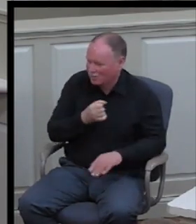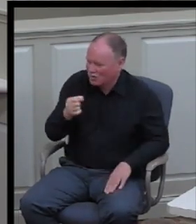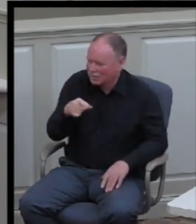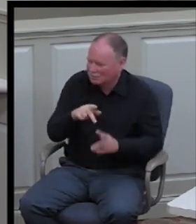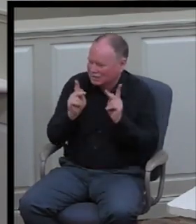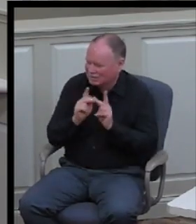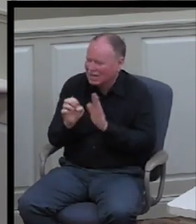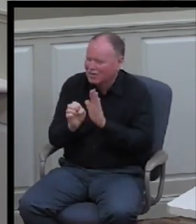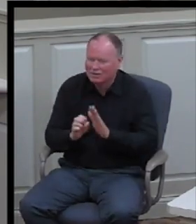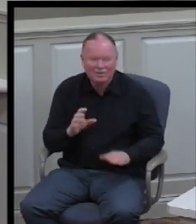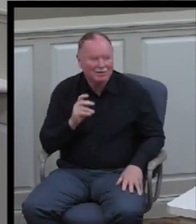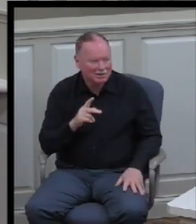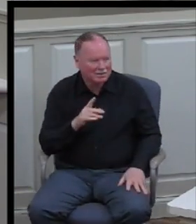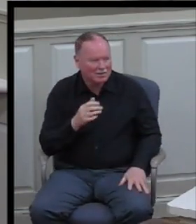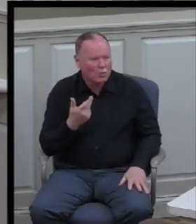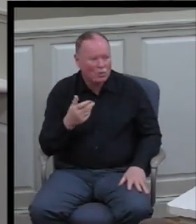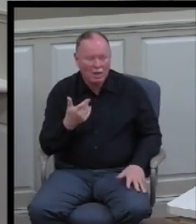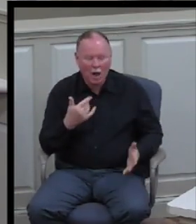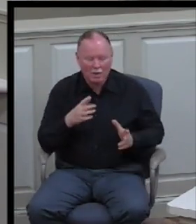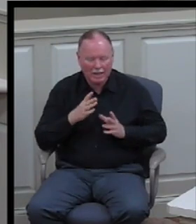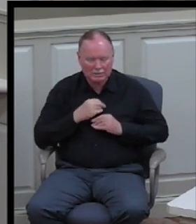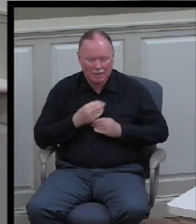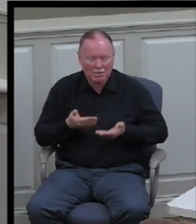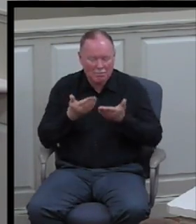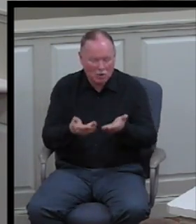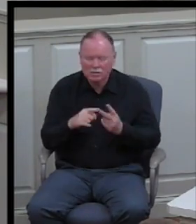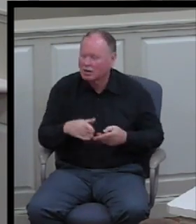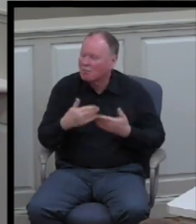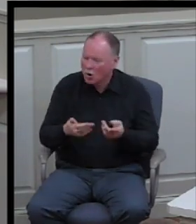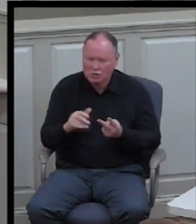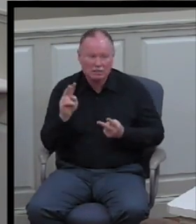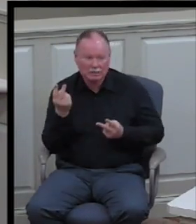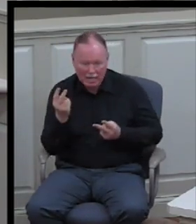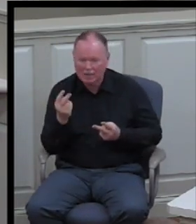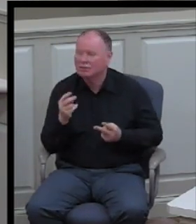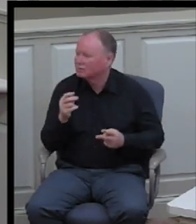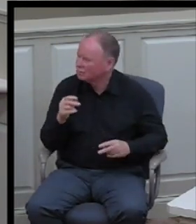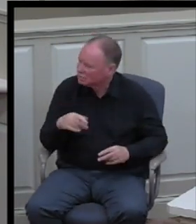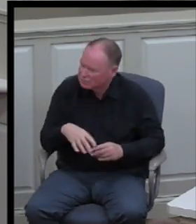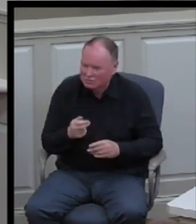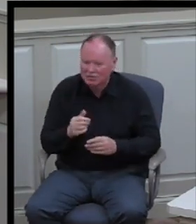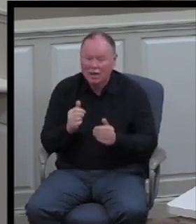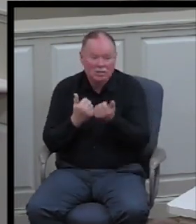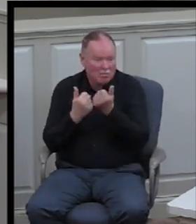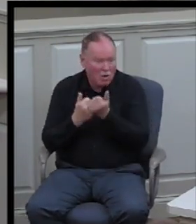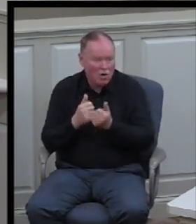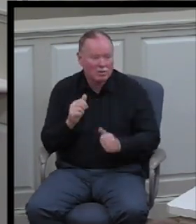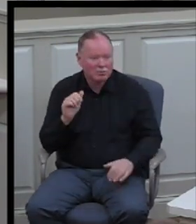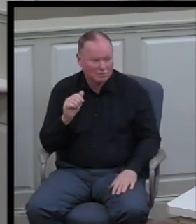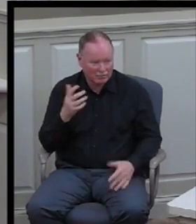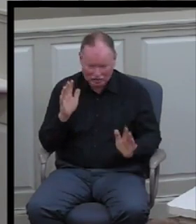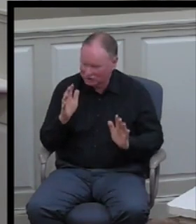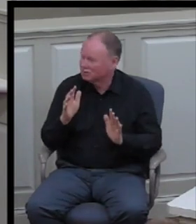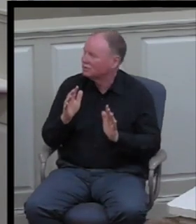Any, Chair will entertain a motion. Got one. Got one. Is there a second? Yes. All Second right, here. all in favor of the motion, say aye.